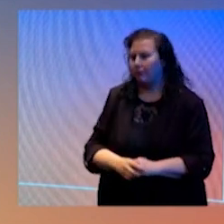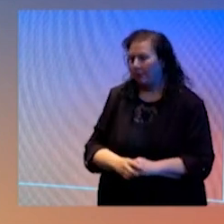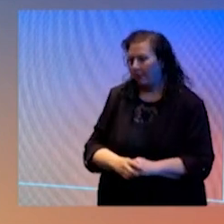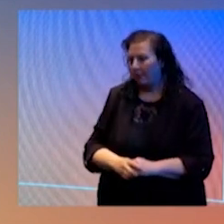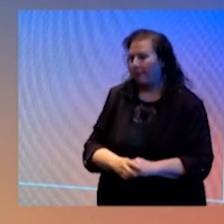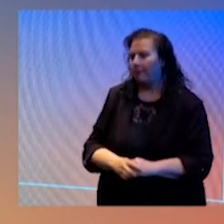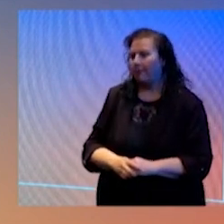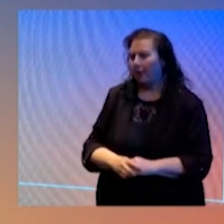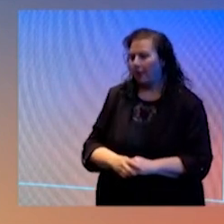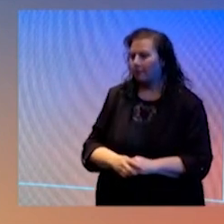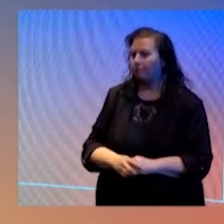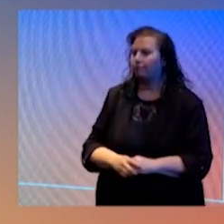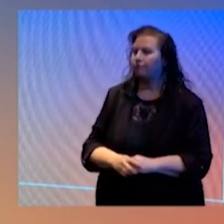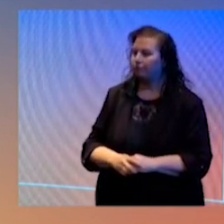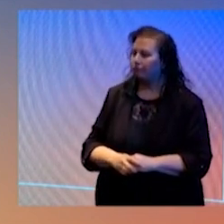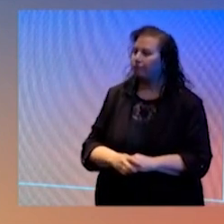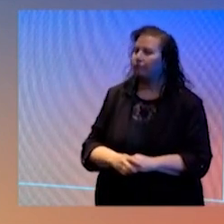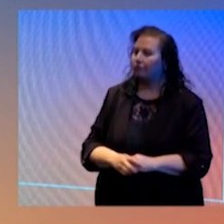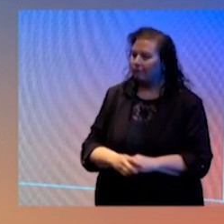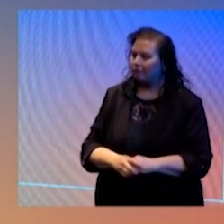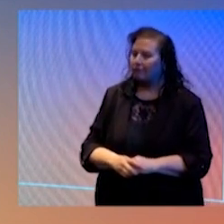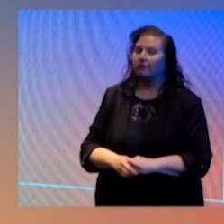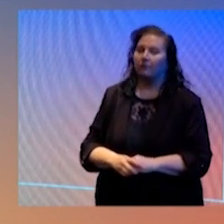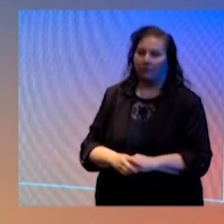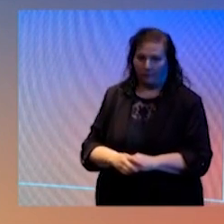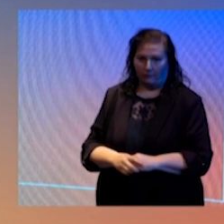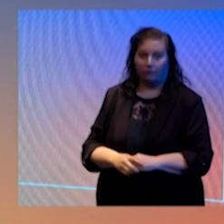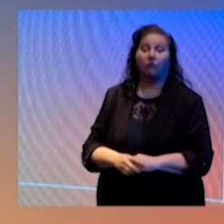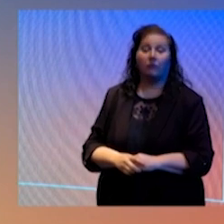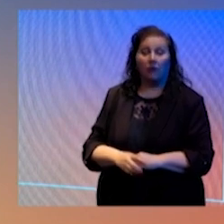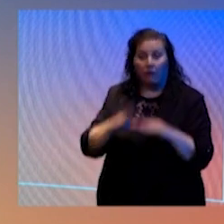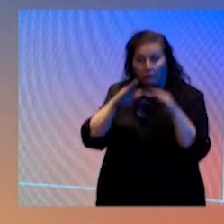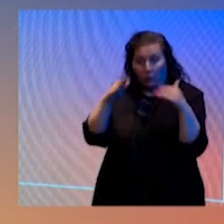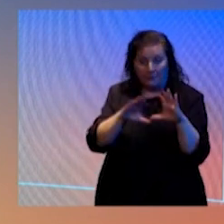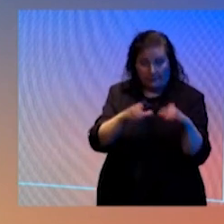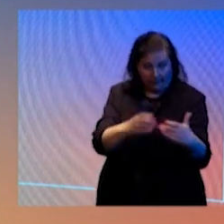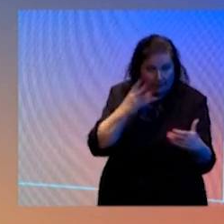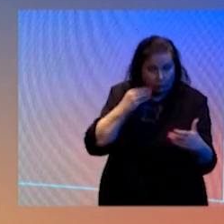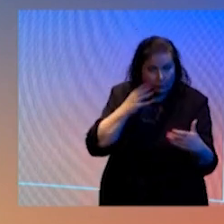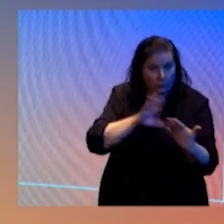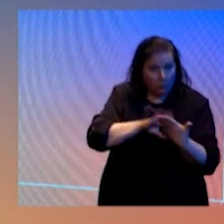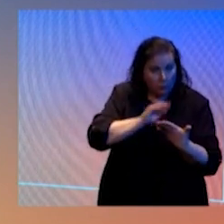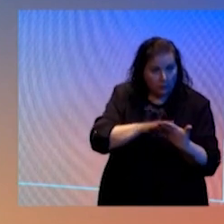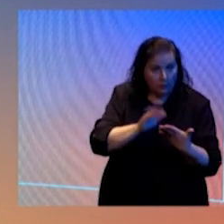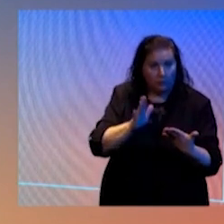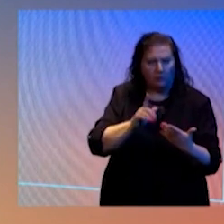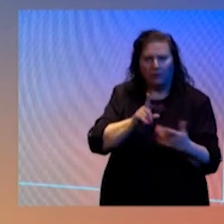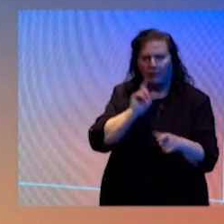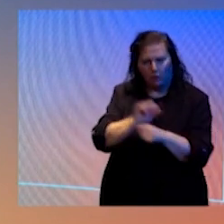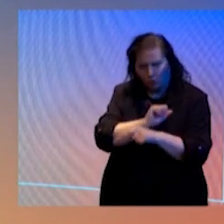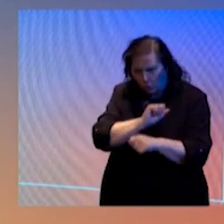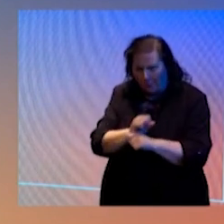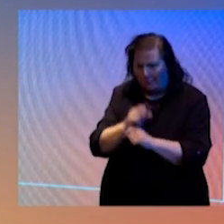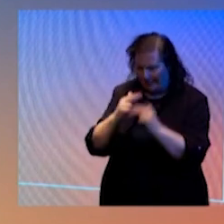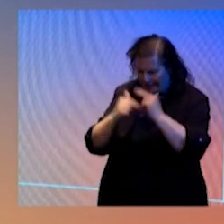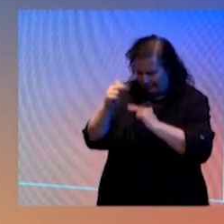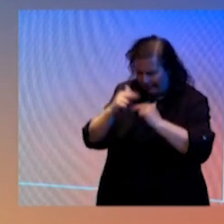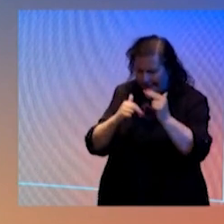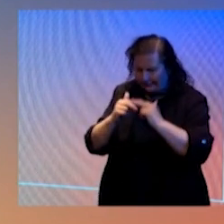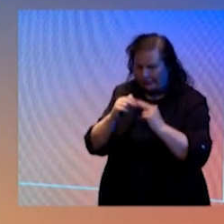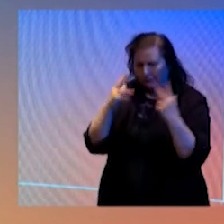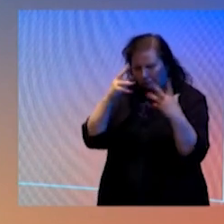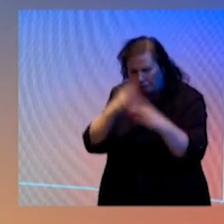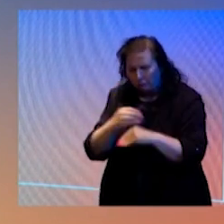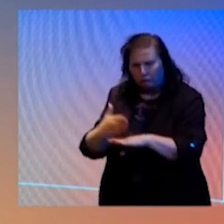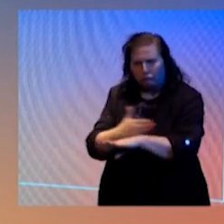So we're focusing on the classroom experience, the physical buildings, making them more attractive,